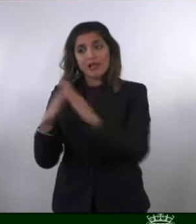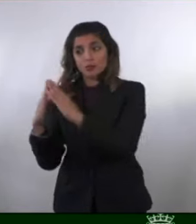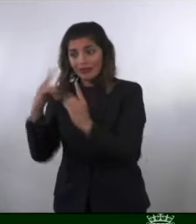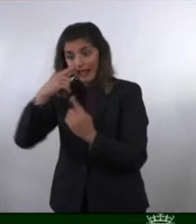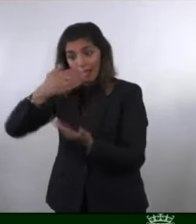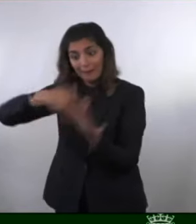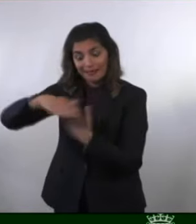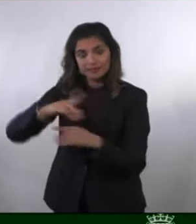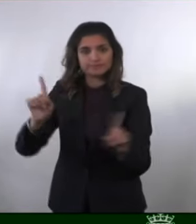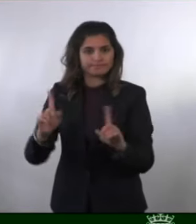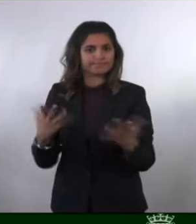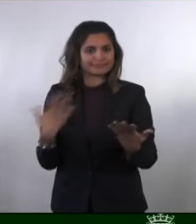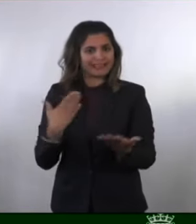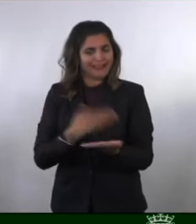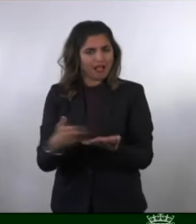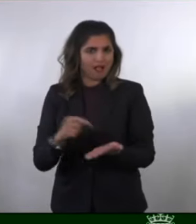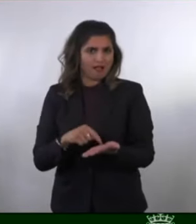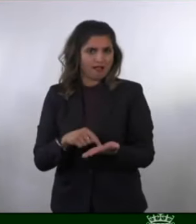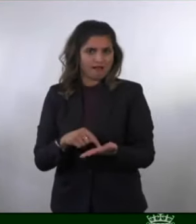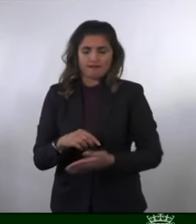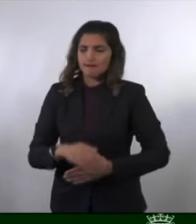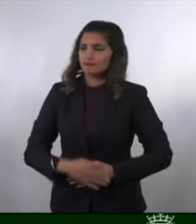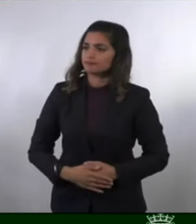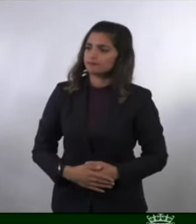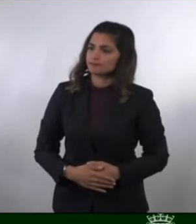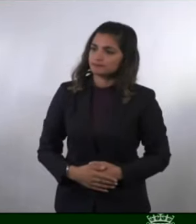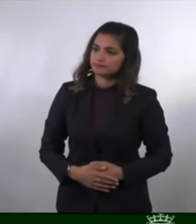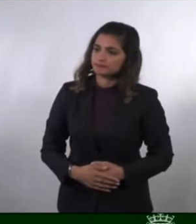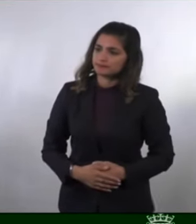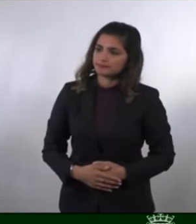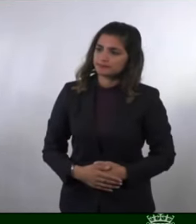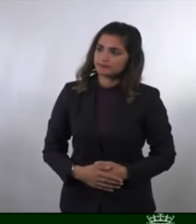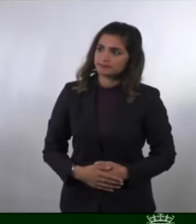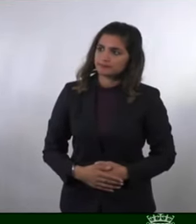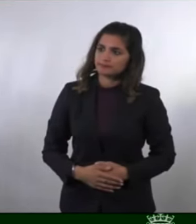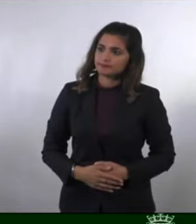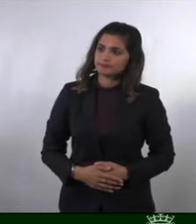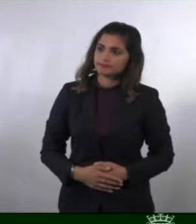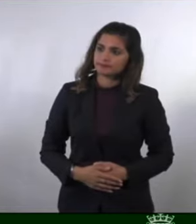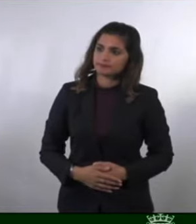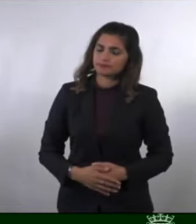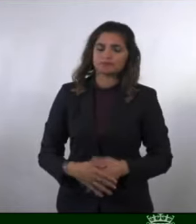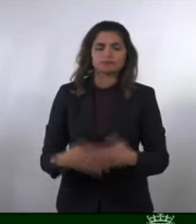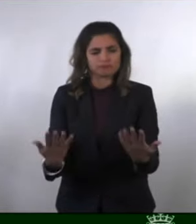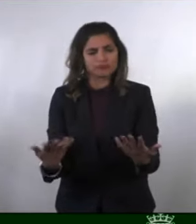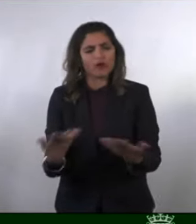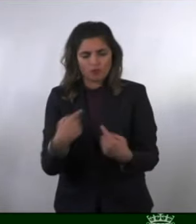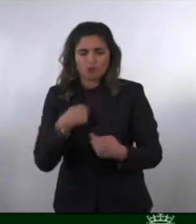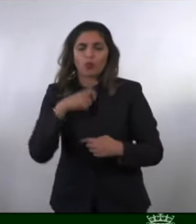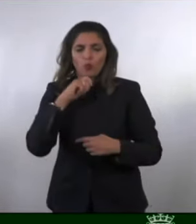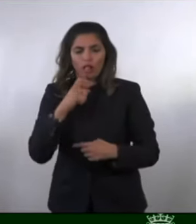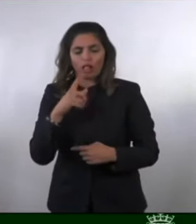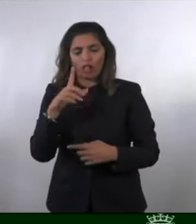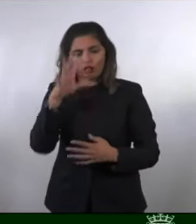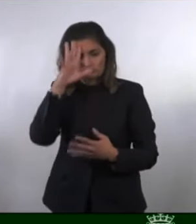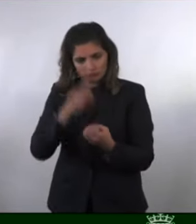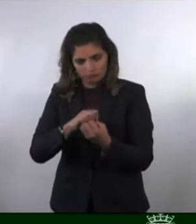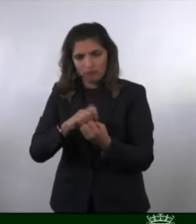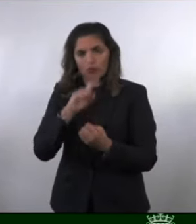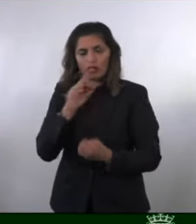State. Well, yes, I'll absolutely take those points on board in the conversations that ministers are